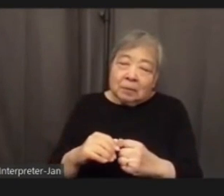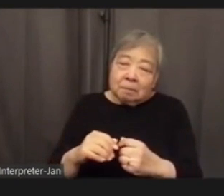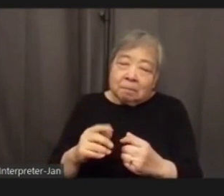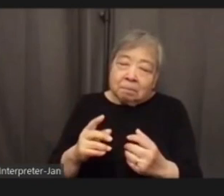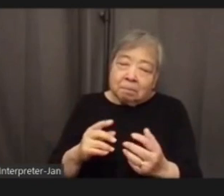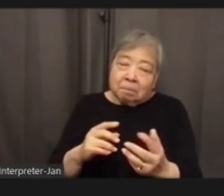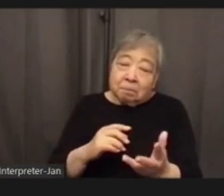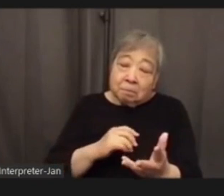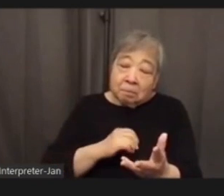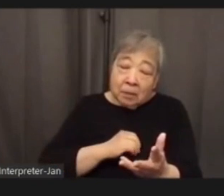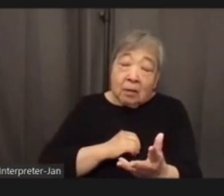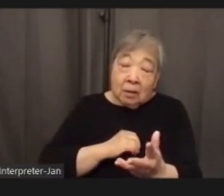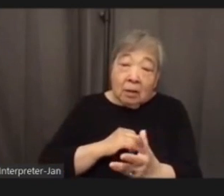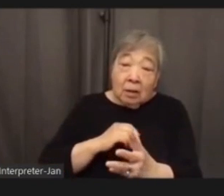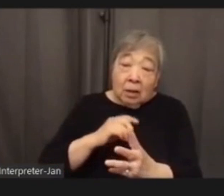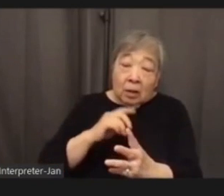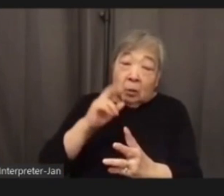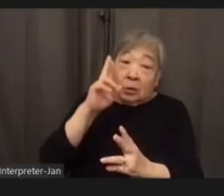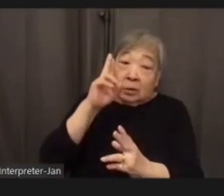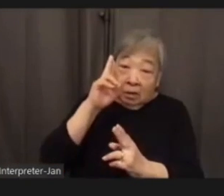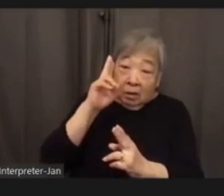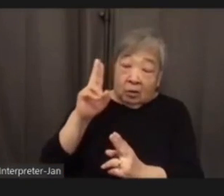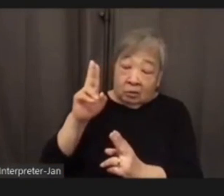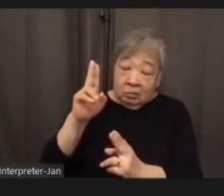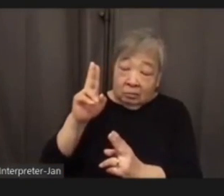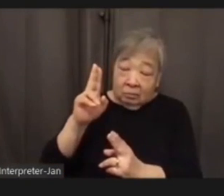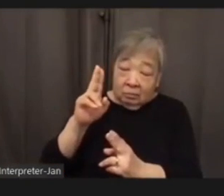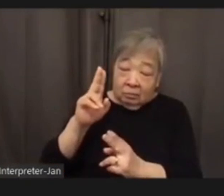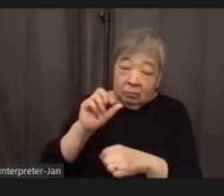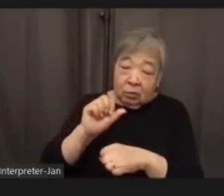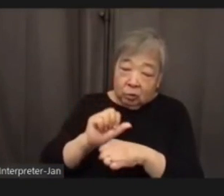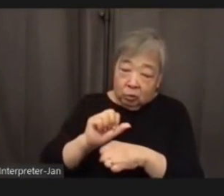it was an honor to work on the record, and